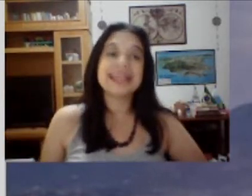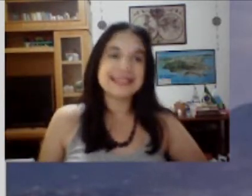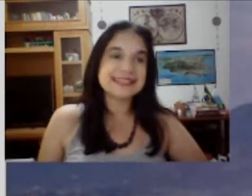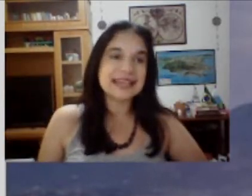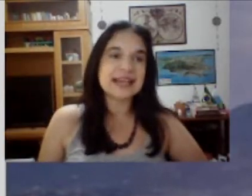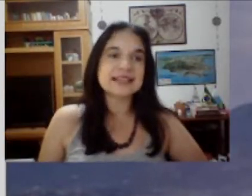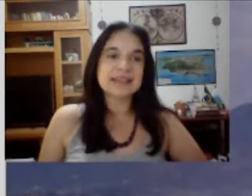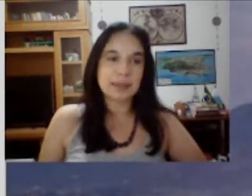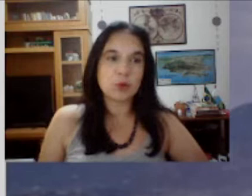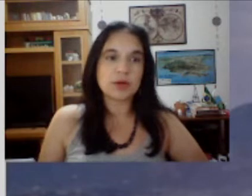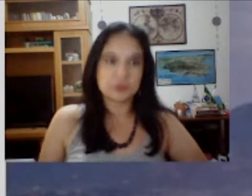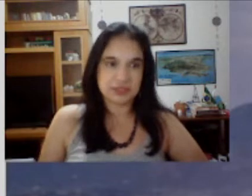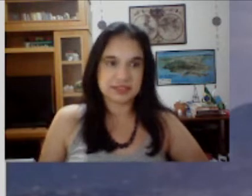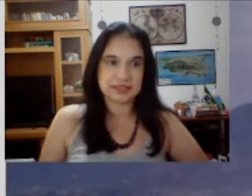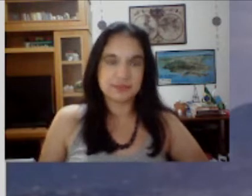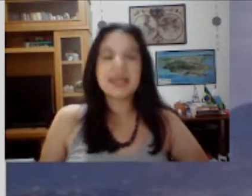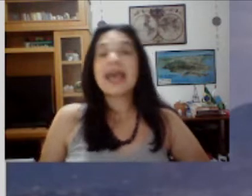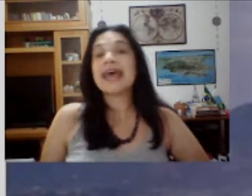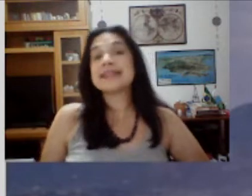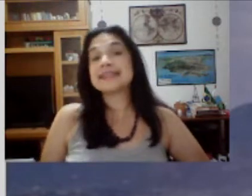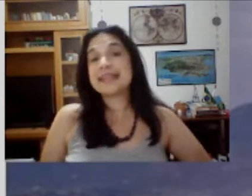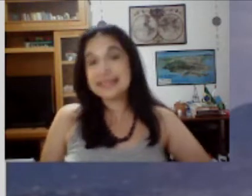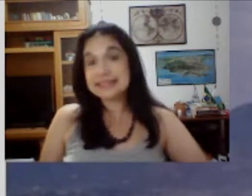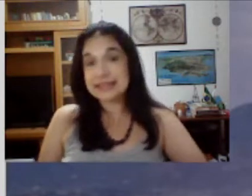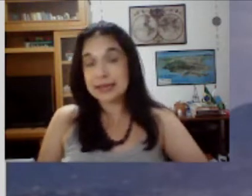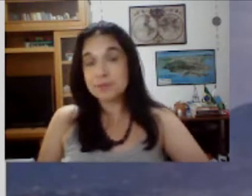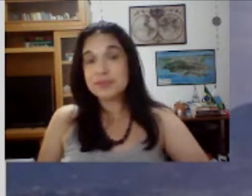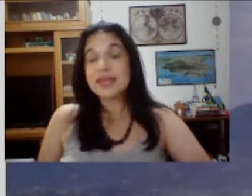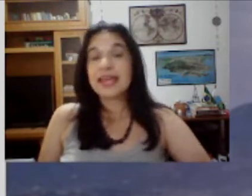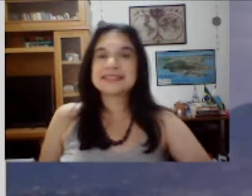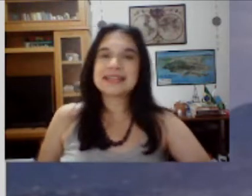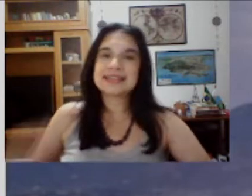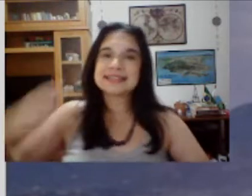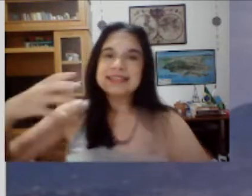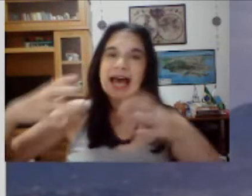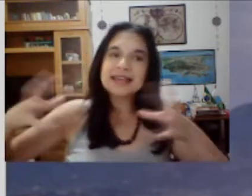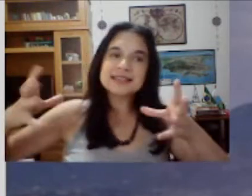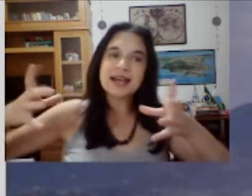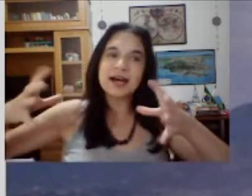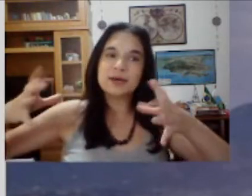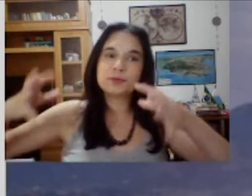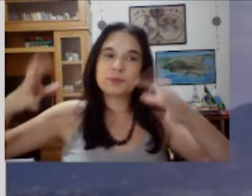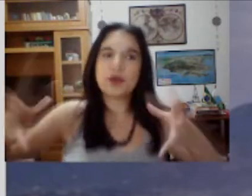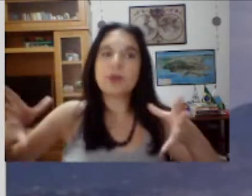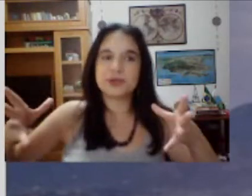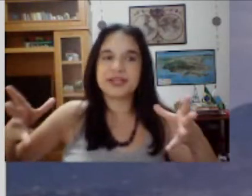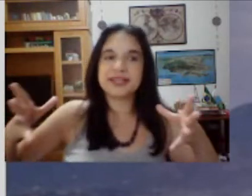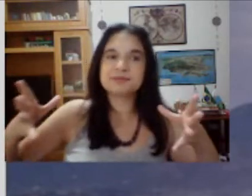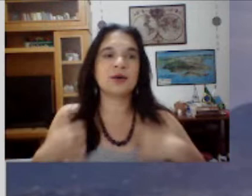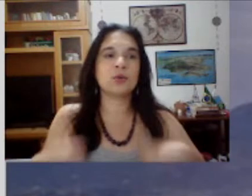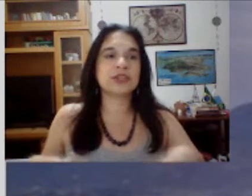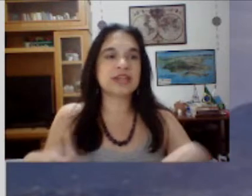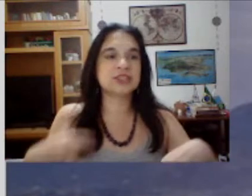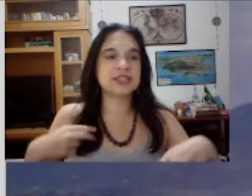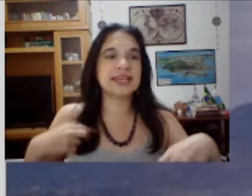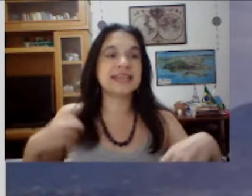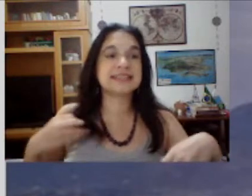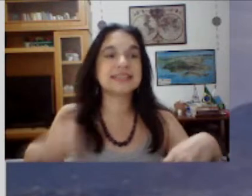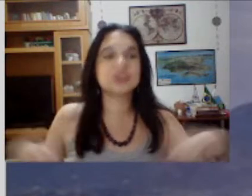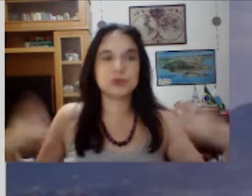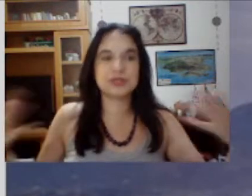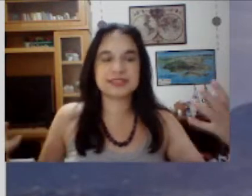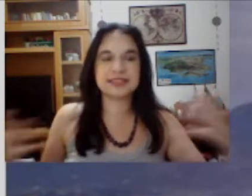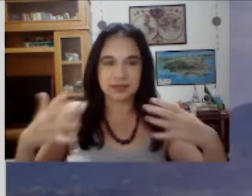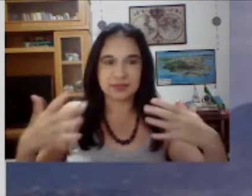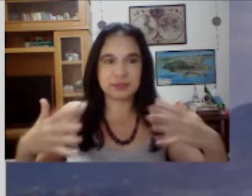called Quinta da Boa Vista. And Quinta is a size of property which actually